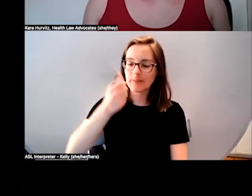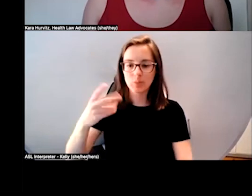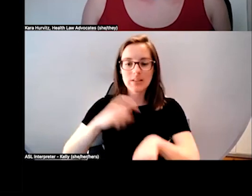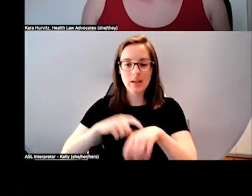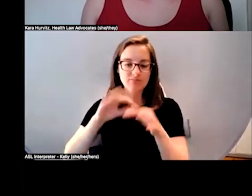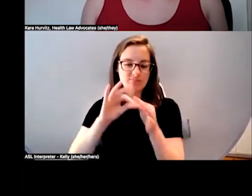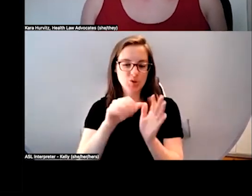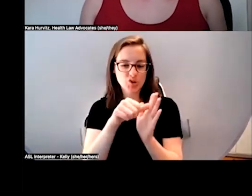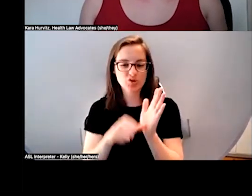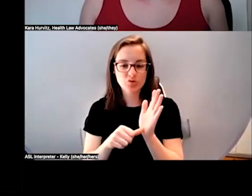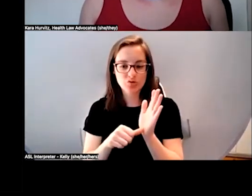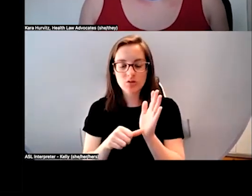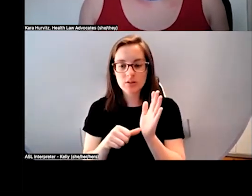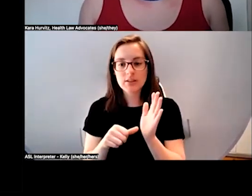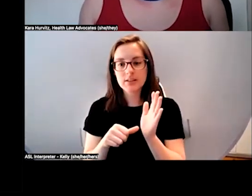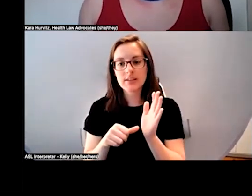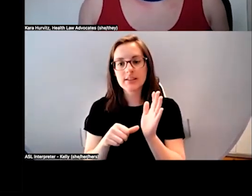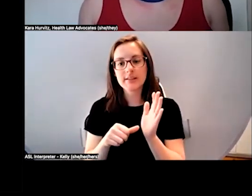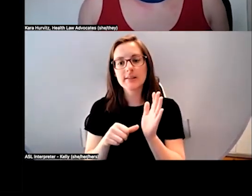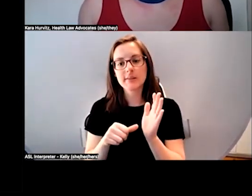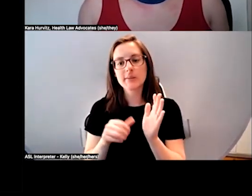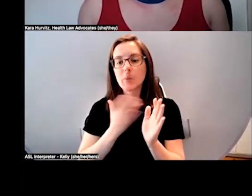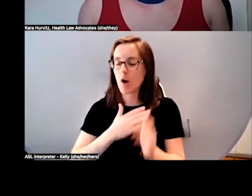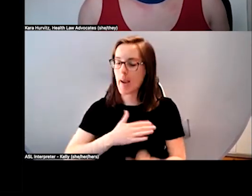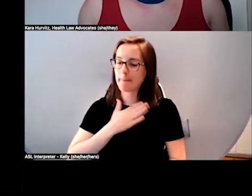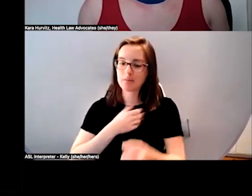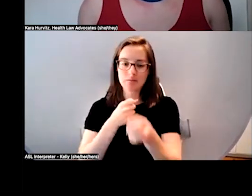surgery. And it is something we are happy to support folks with.